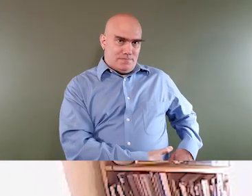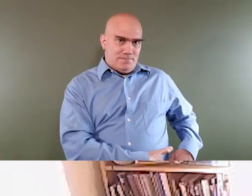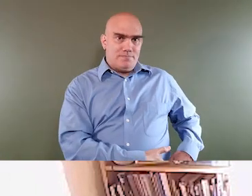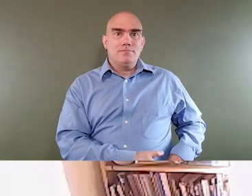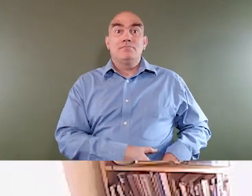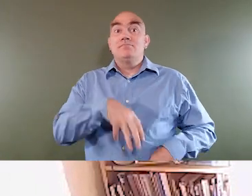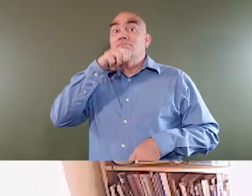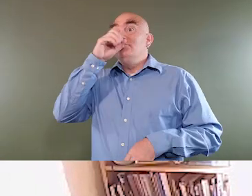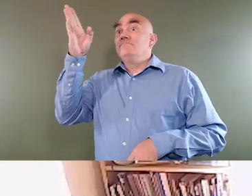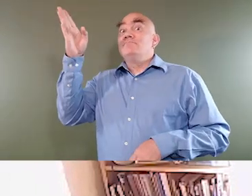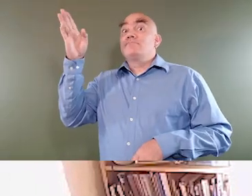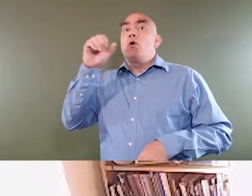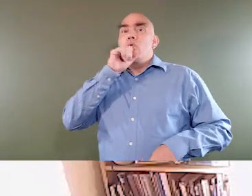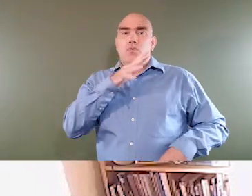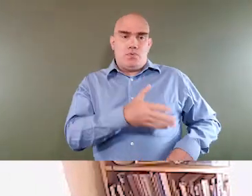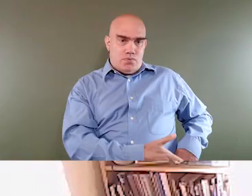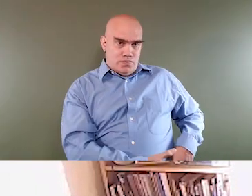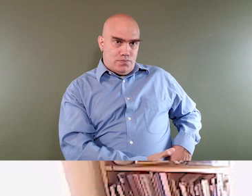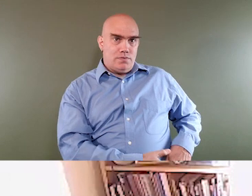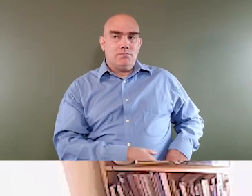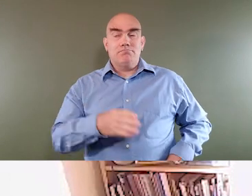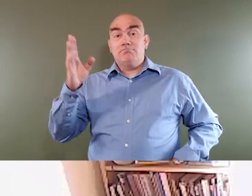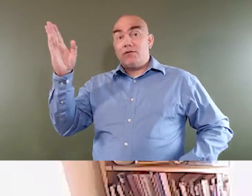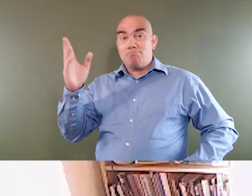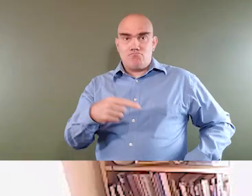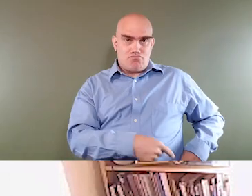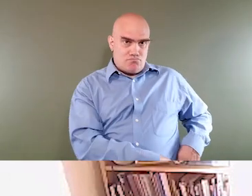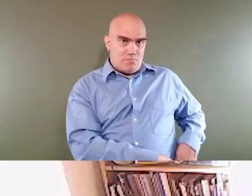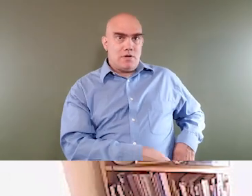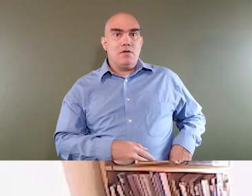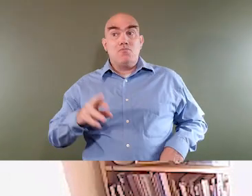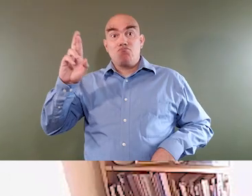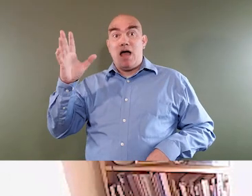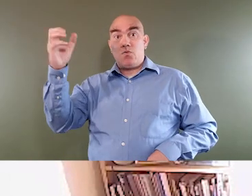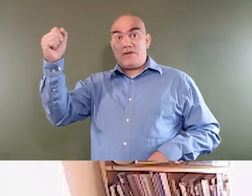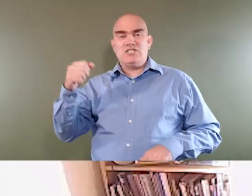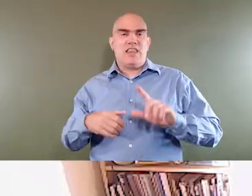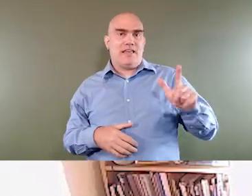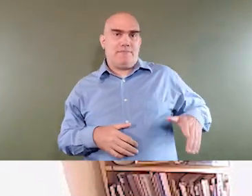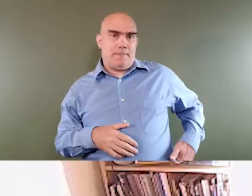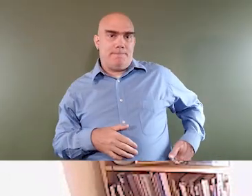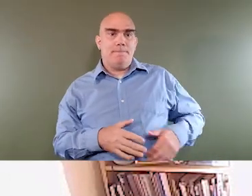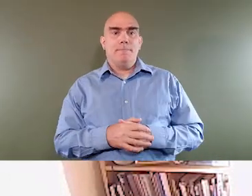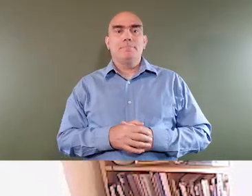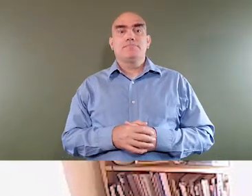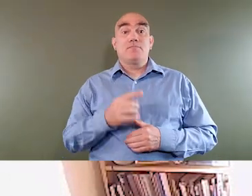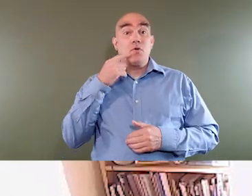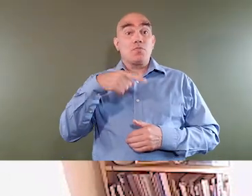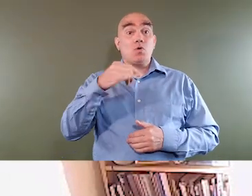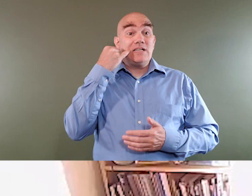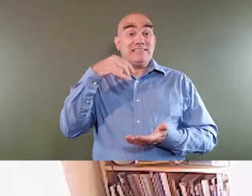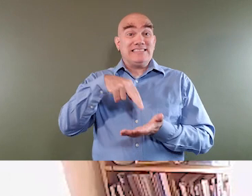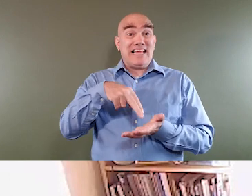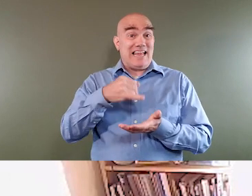hip. Up and right, tap the hip. For folks that are standing, if you'd like to start to bring